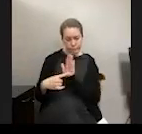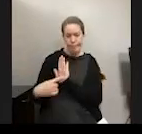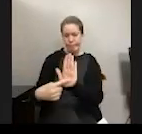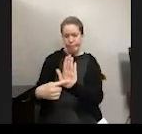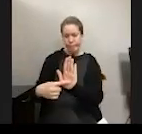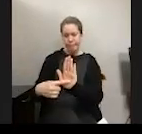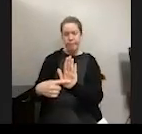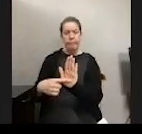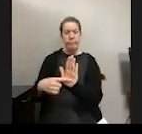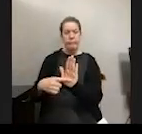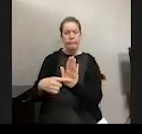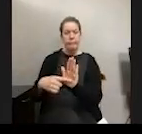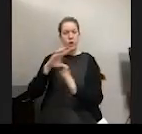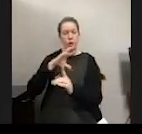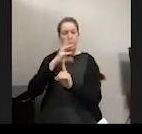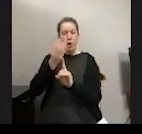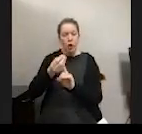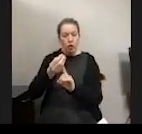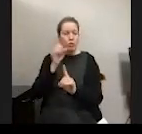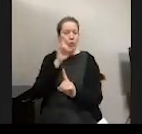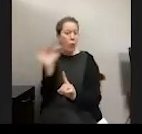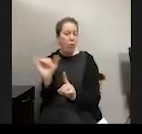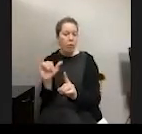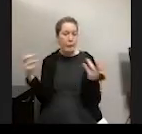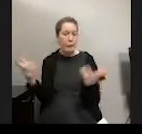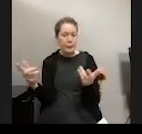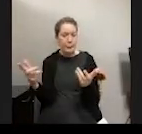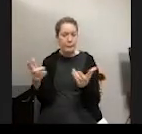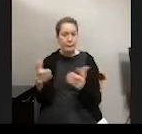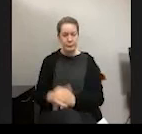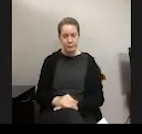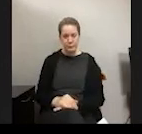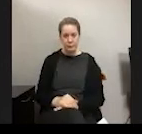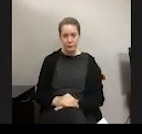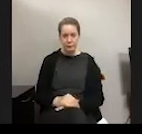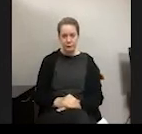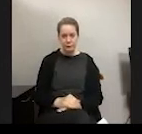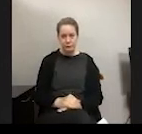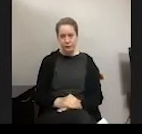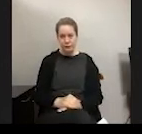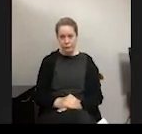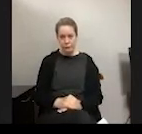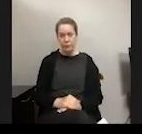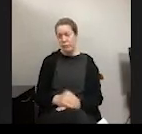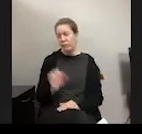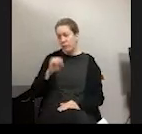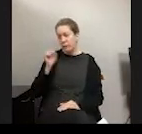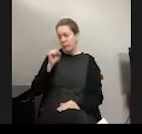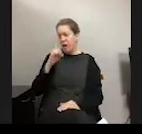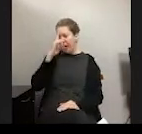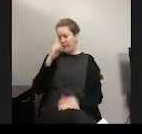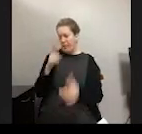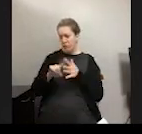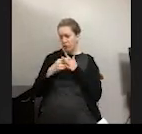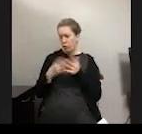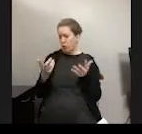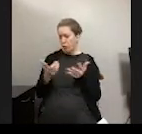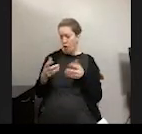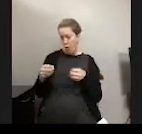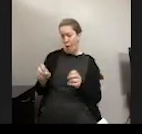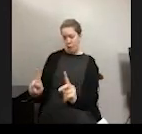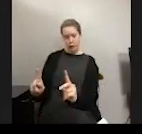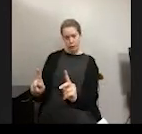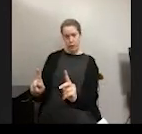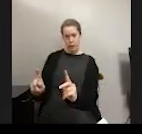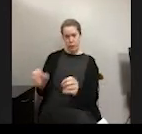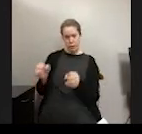the sense of leading us forward? Yeah, I think it starts with opportunity. And that opportunity